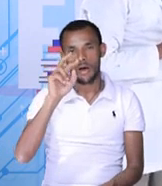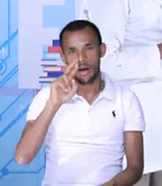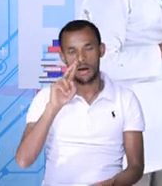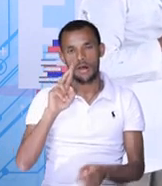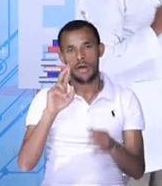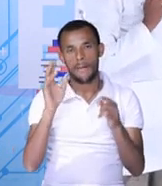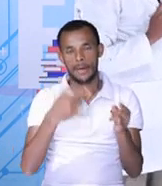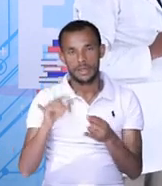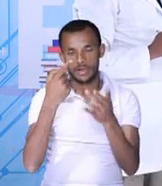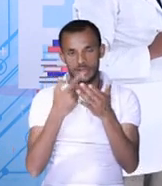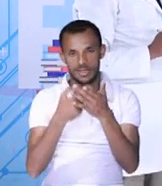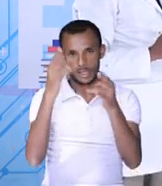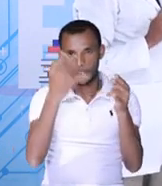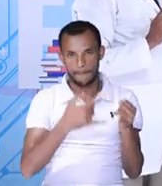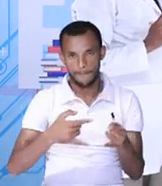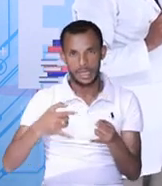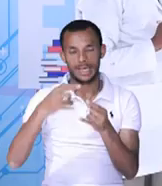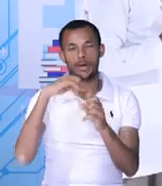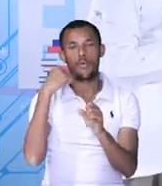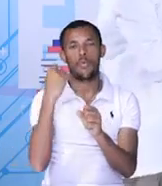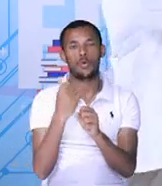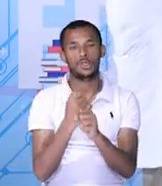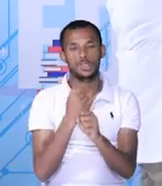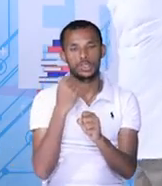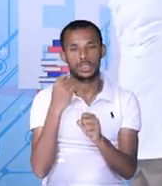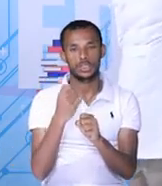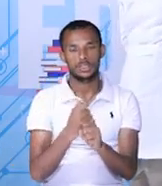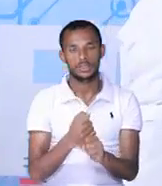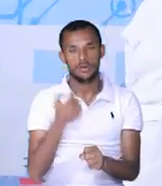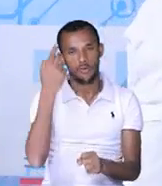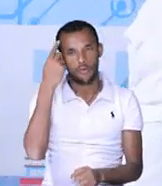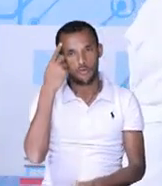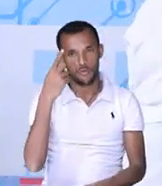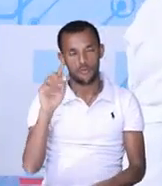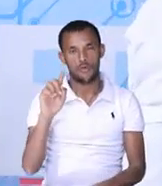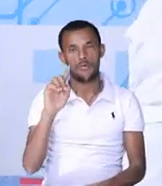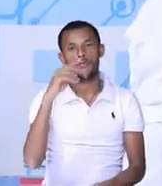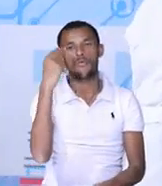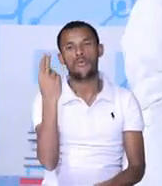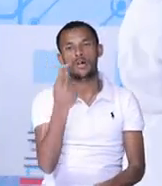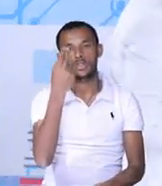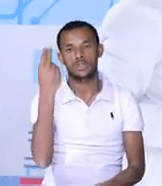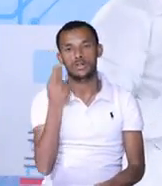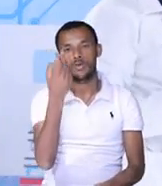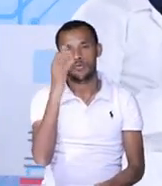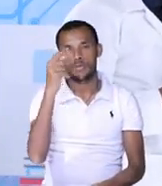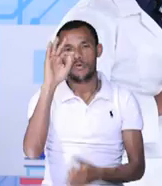By the way, this method works. This method works for function of the form